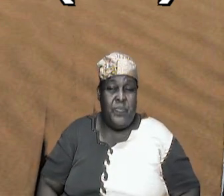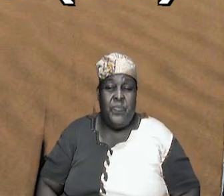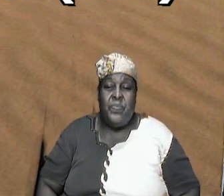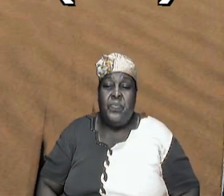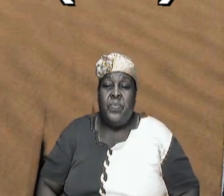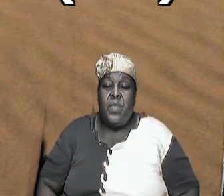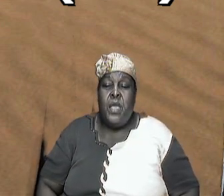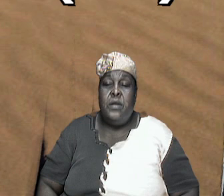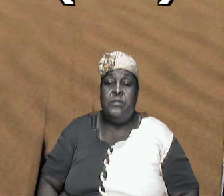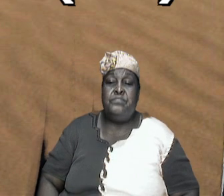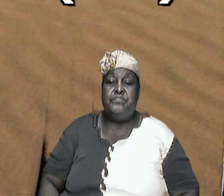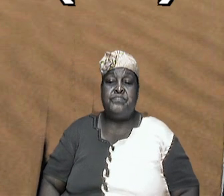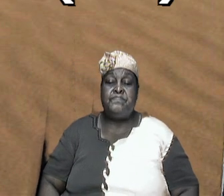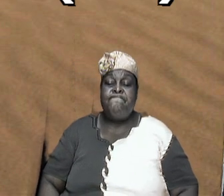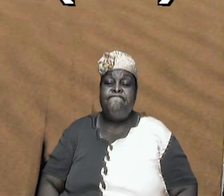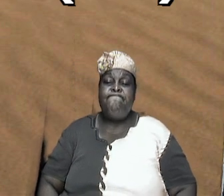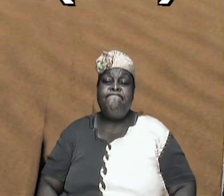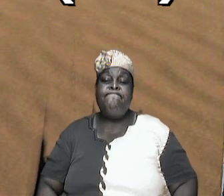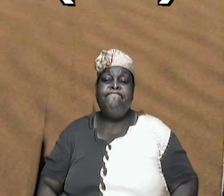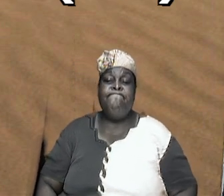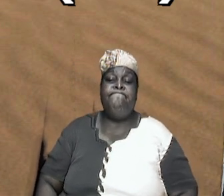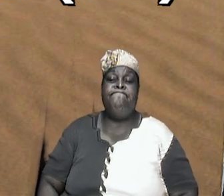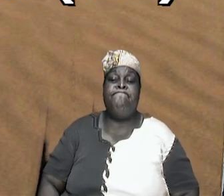Okay, so let us look at